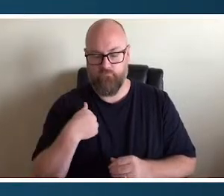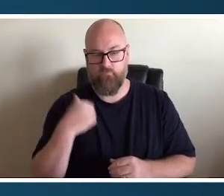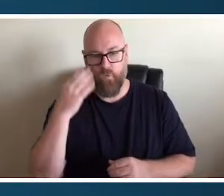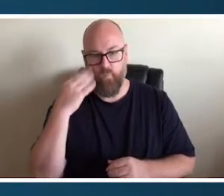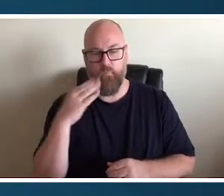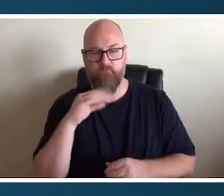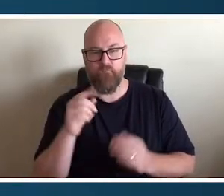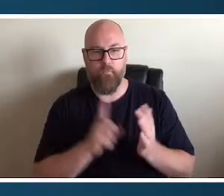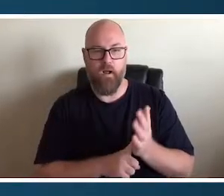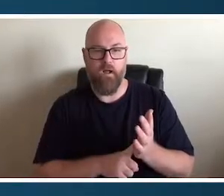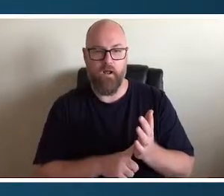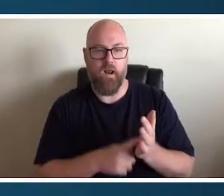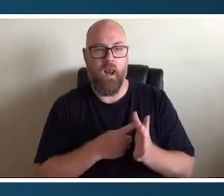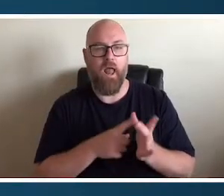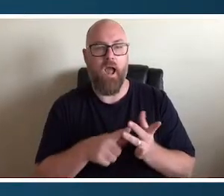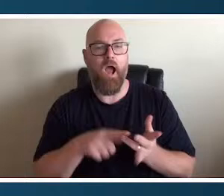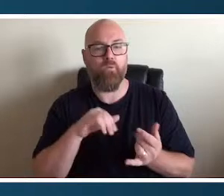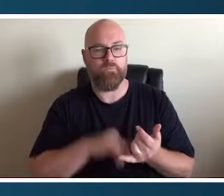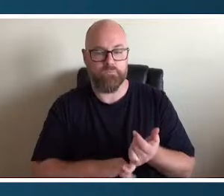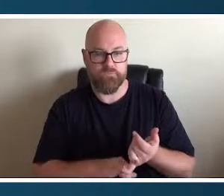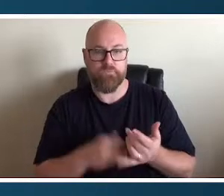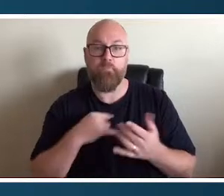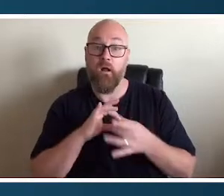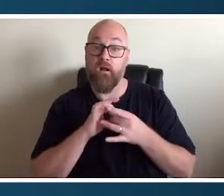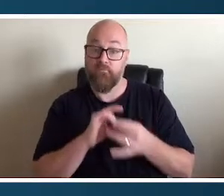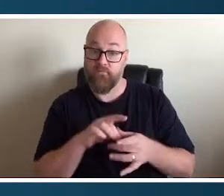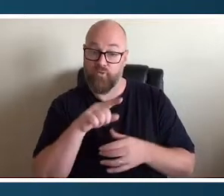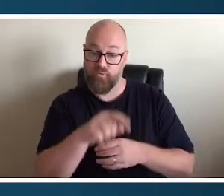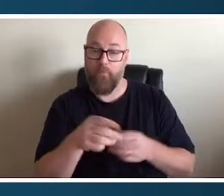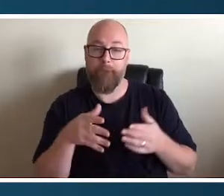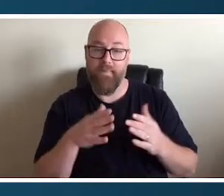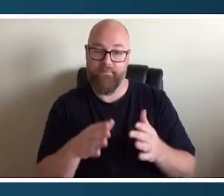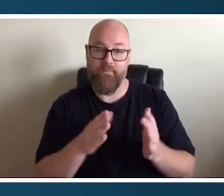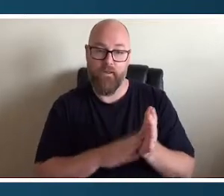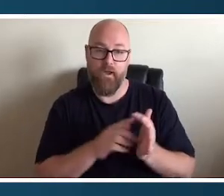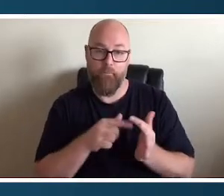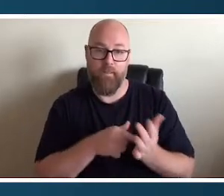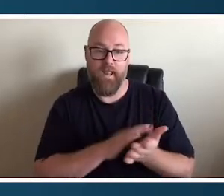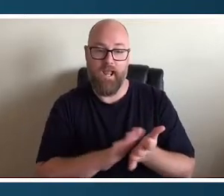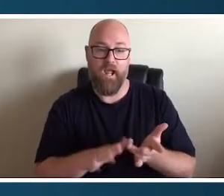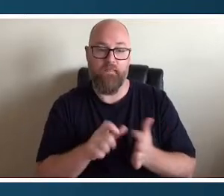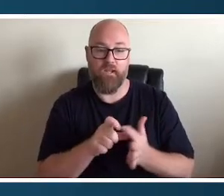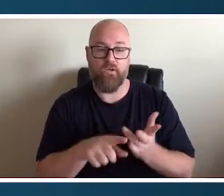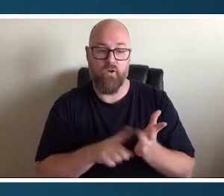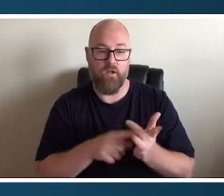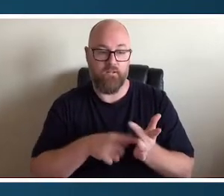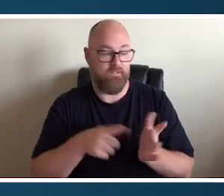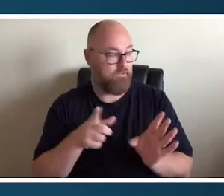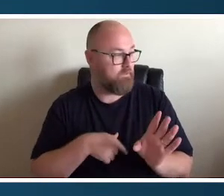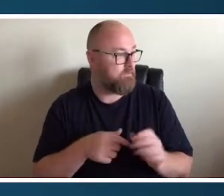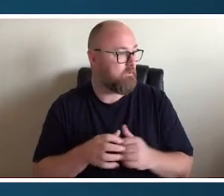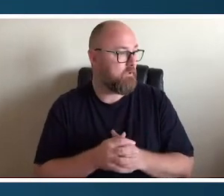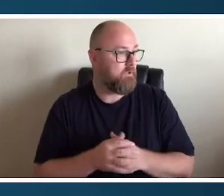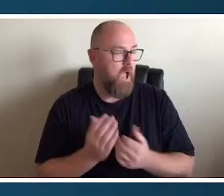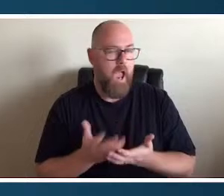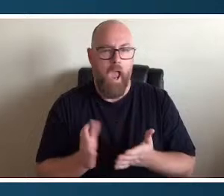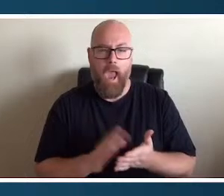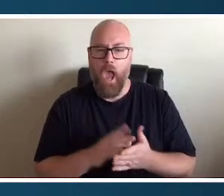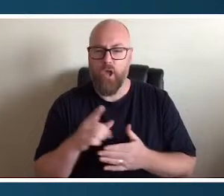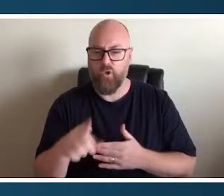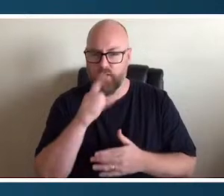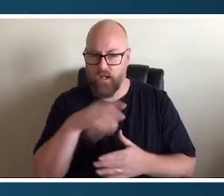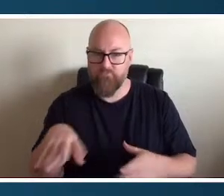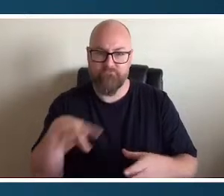consultant. My question linked to the methodology and how you involve the local fieldwork